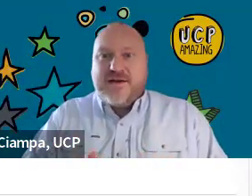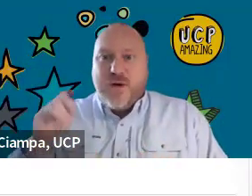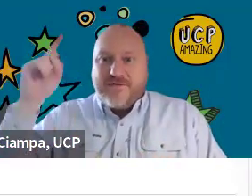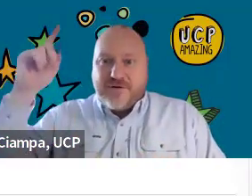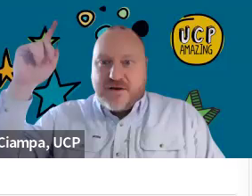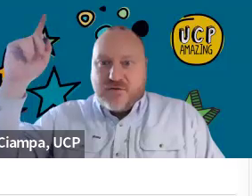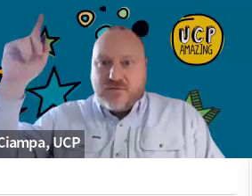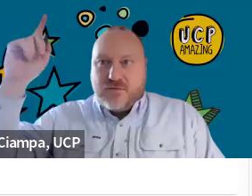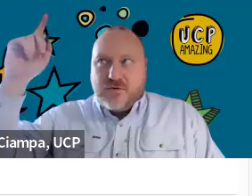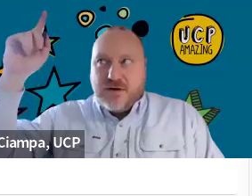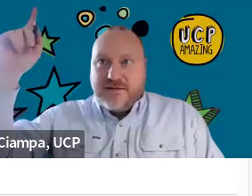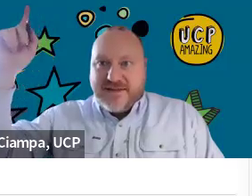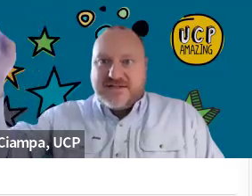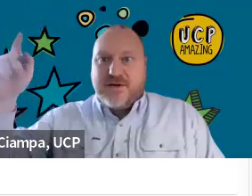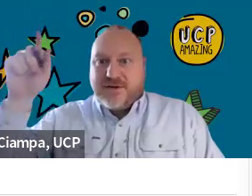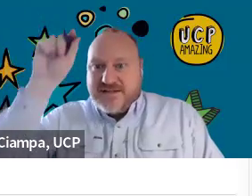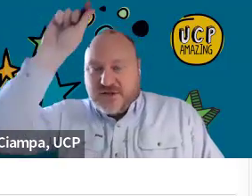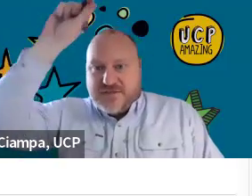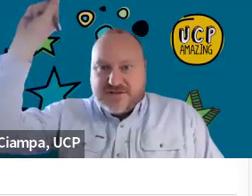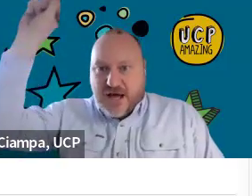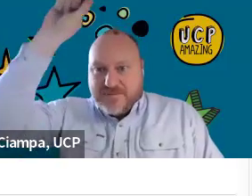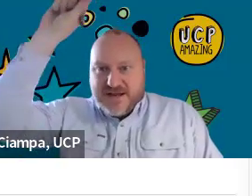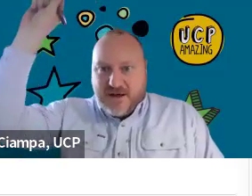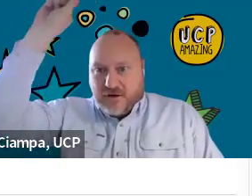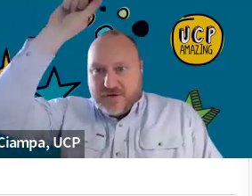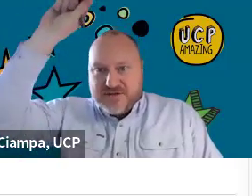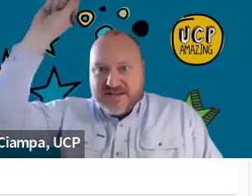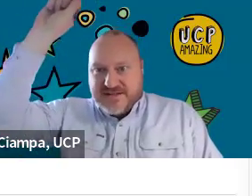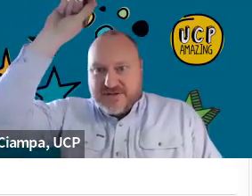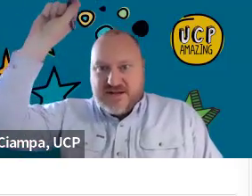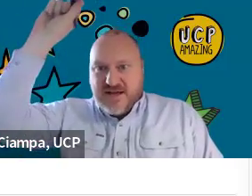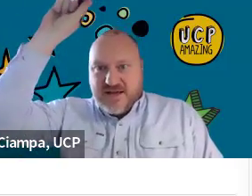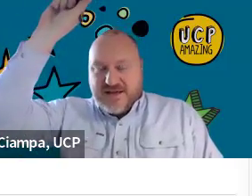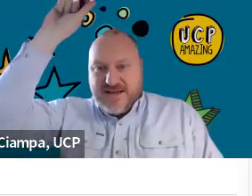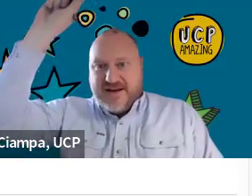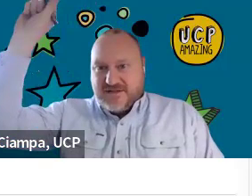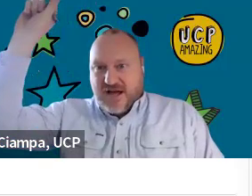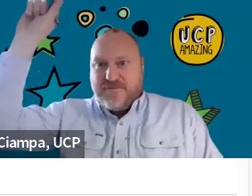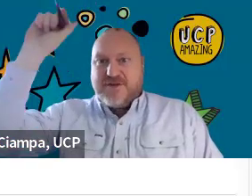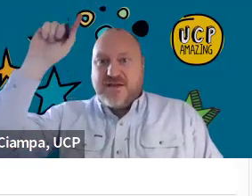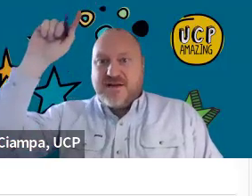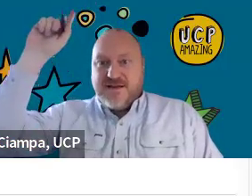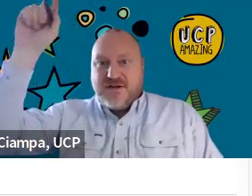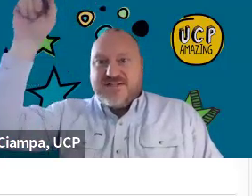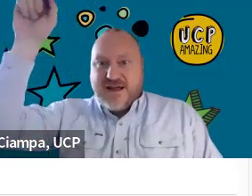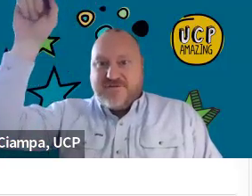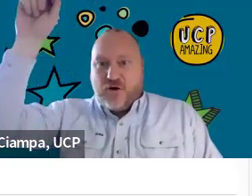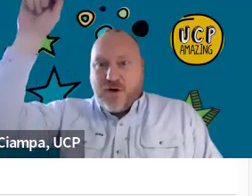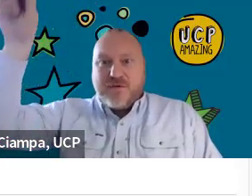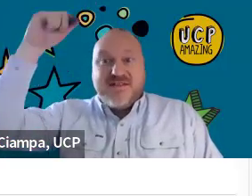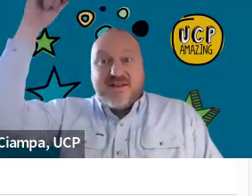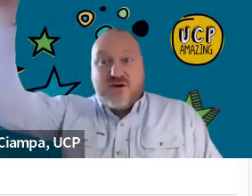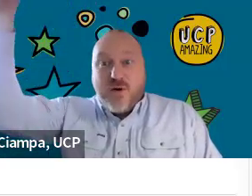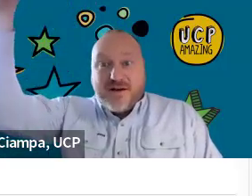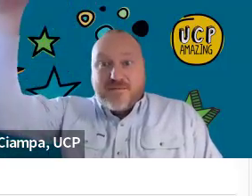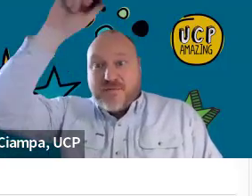up immediately, wait for the new list to Yes. be released. Look at the top date. All of those links have a date at the top. Make sure that you save the